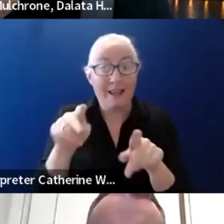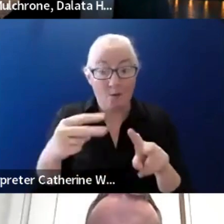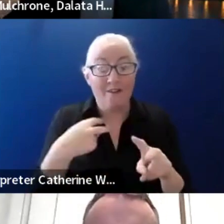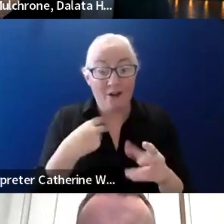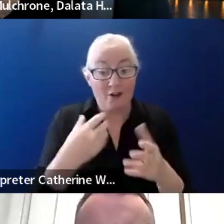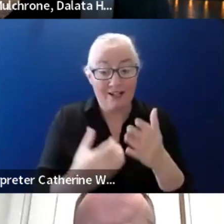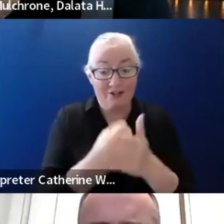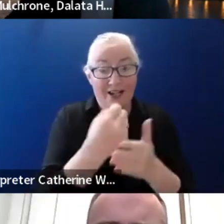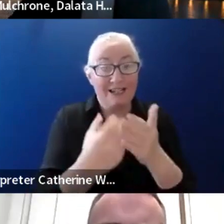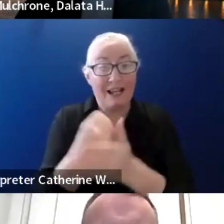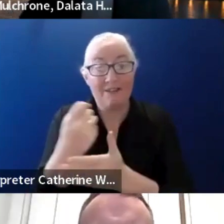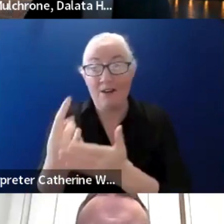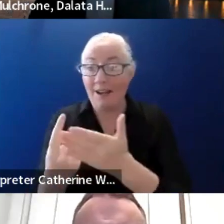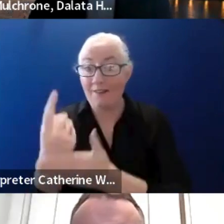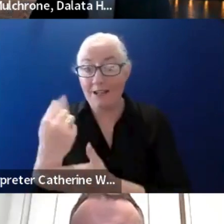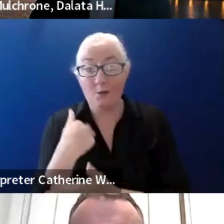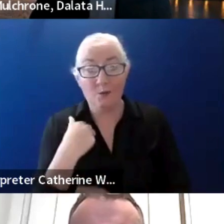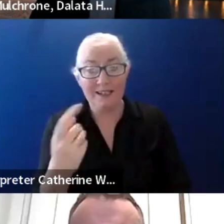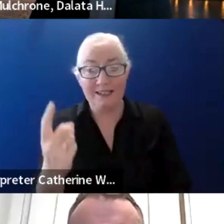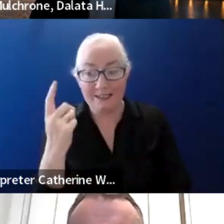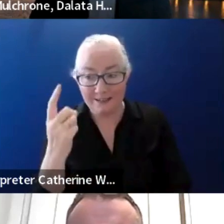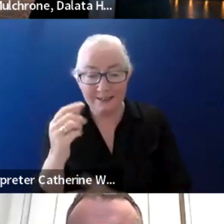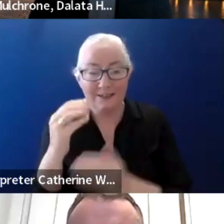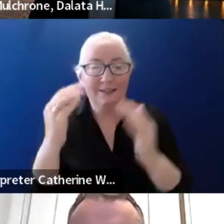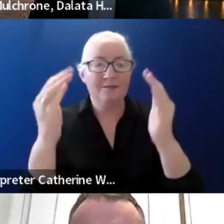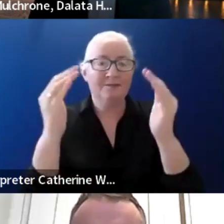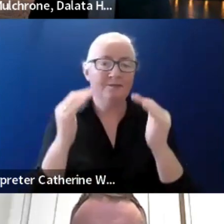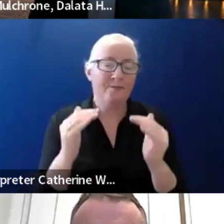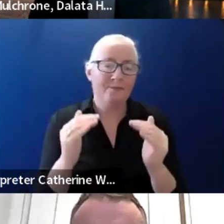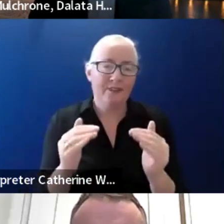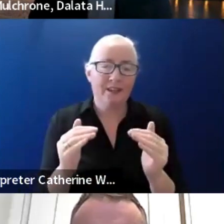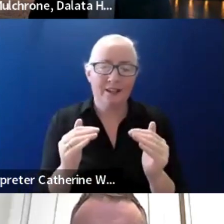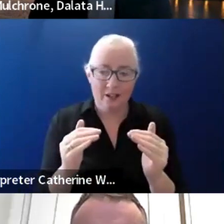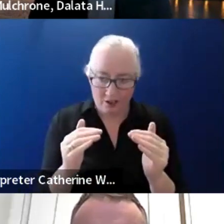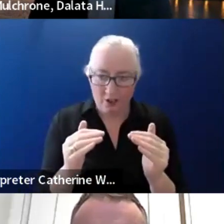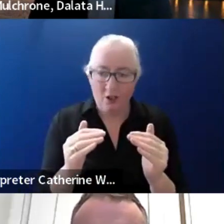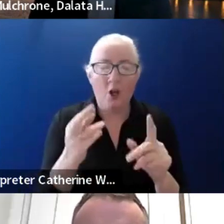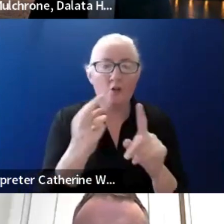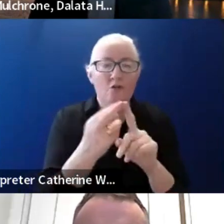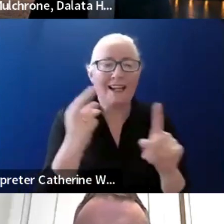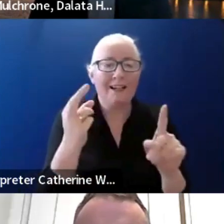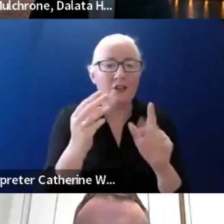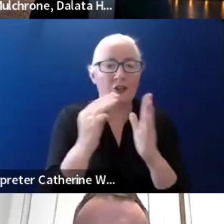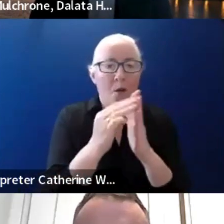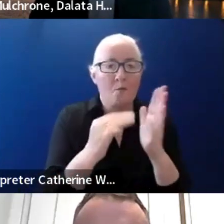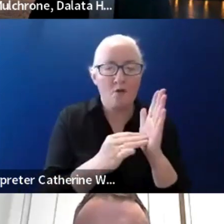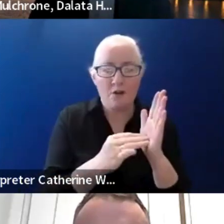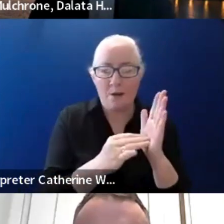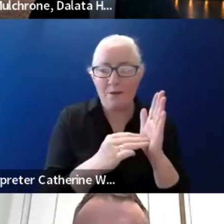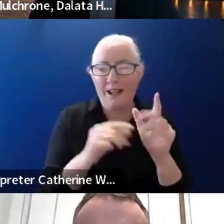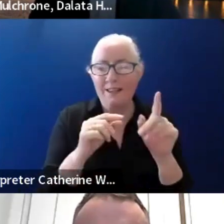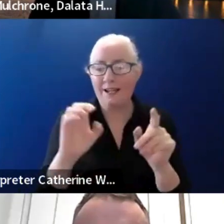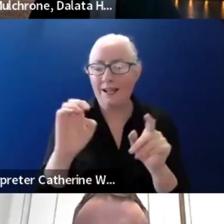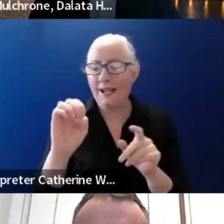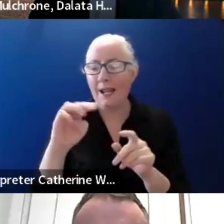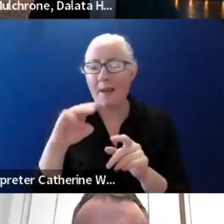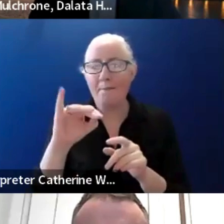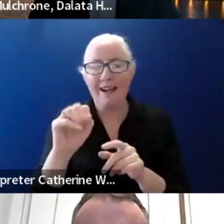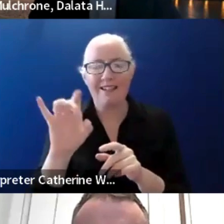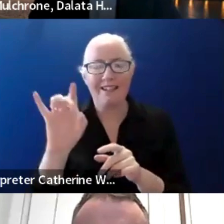events that we did. Moving on from that, then we did things like our recognition program, which is our Amaze Star